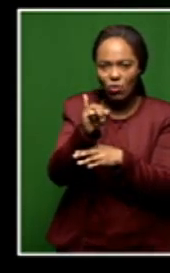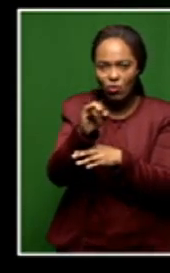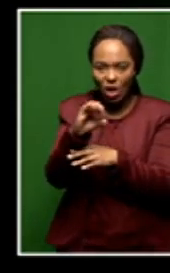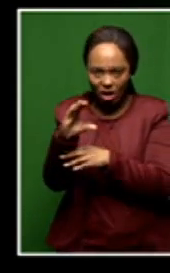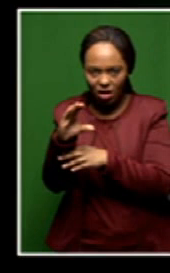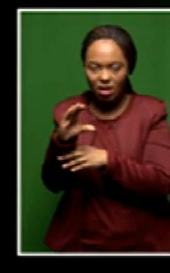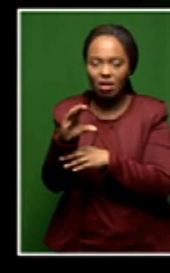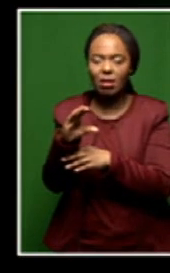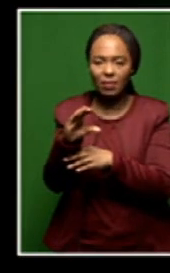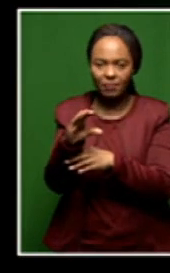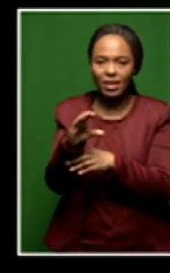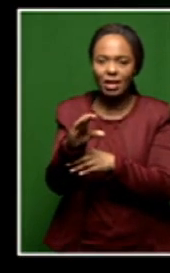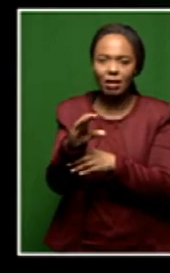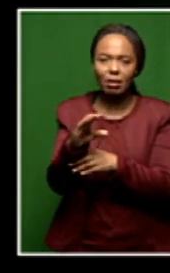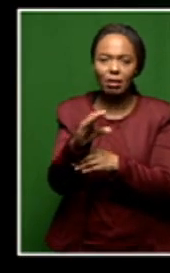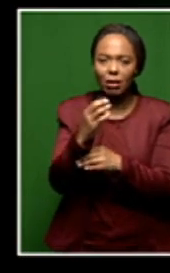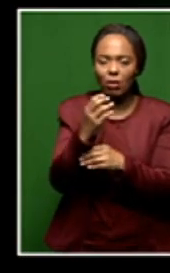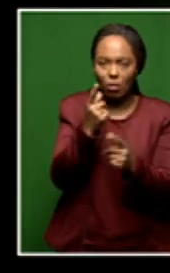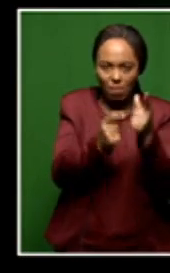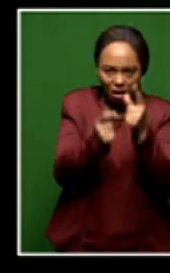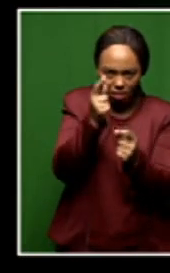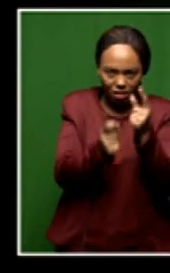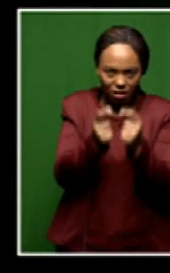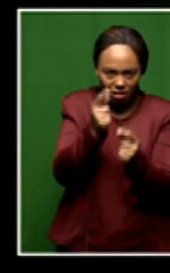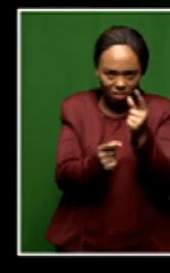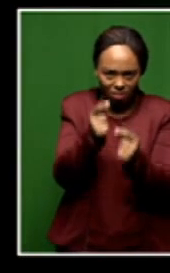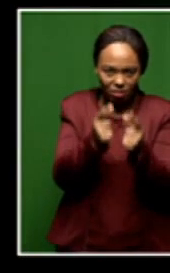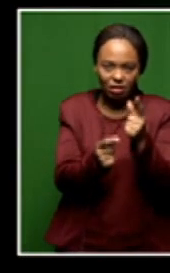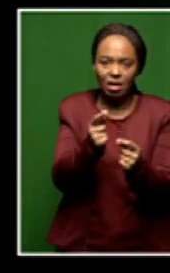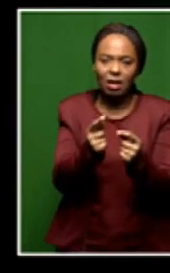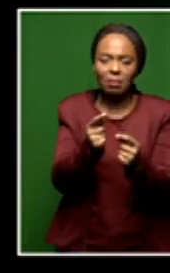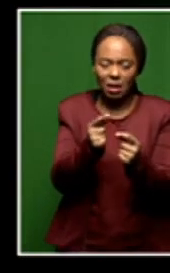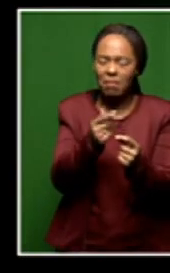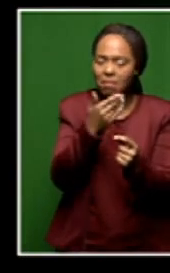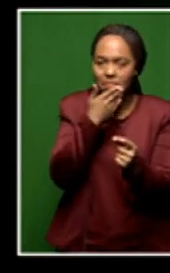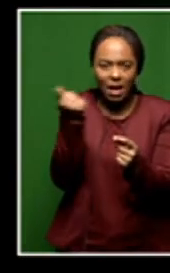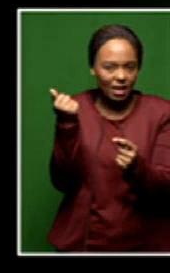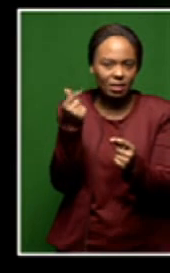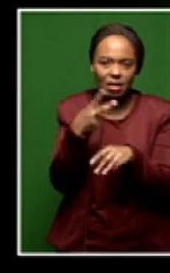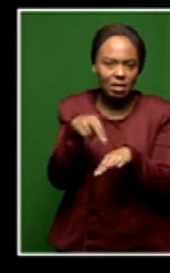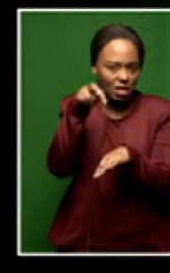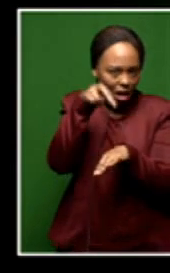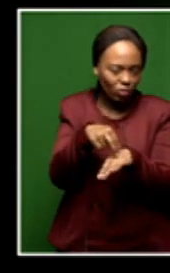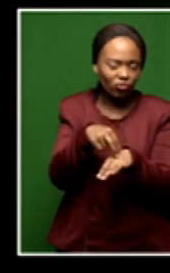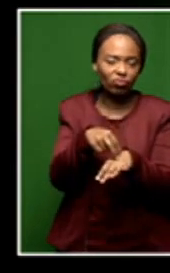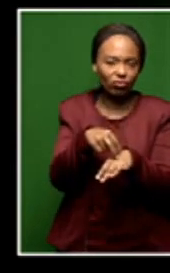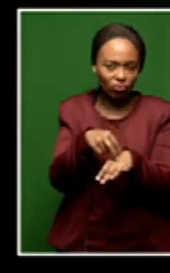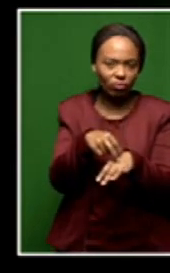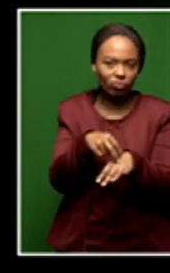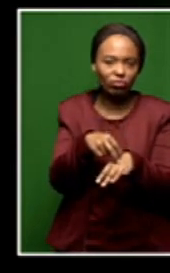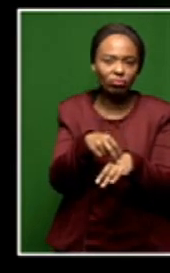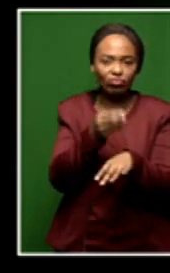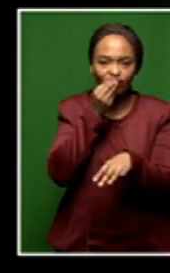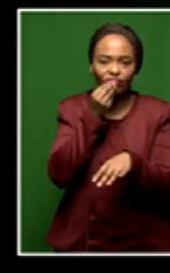milk that is very good for us. It's an anti-inflammatory. It's one of the best natural anti-inflammatory.